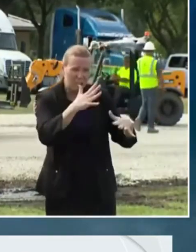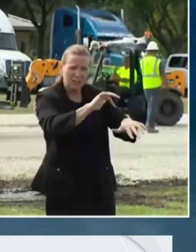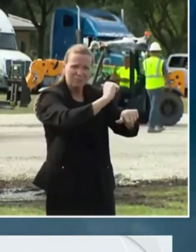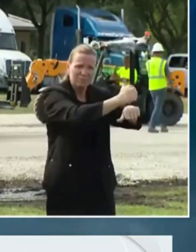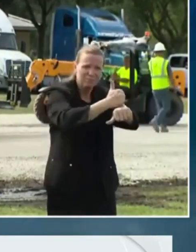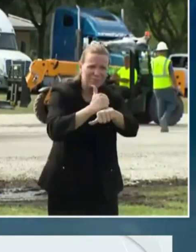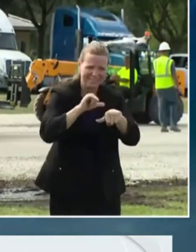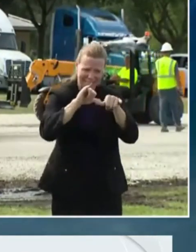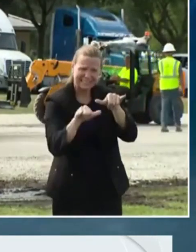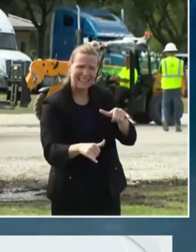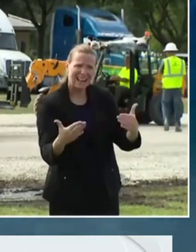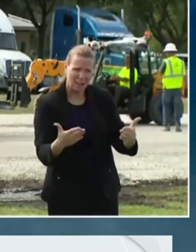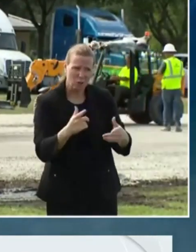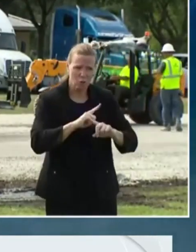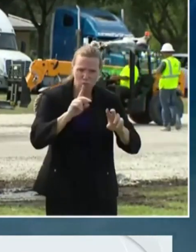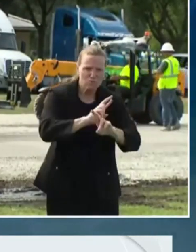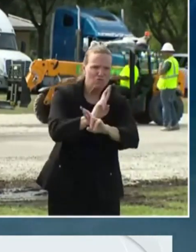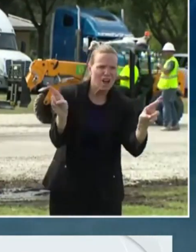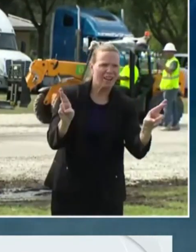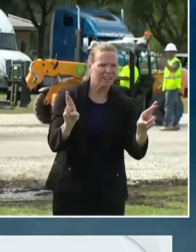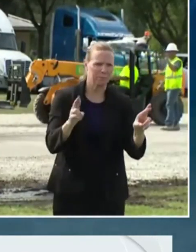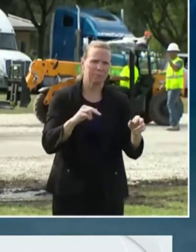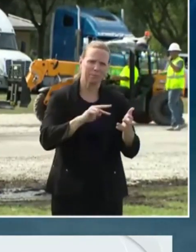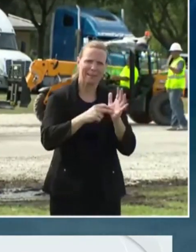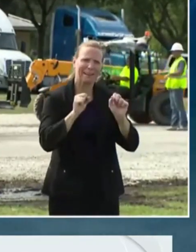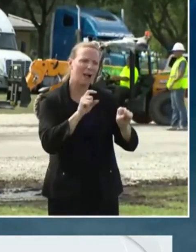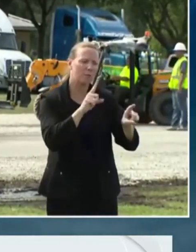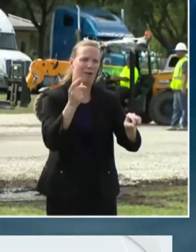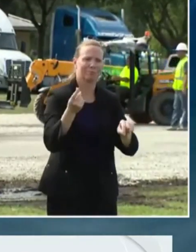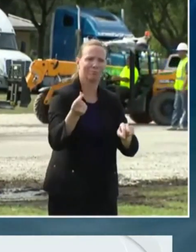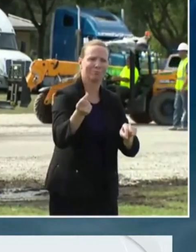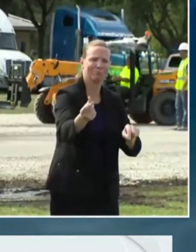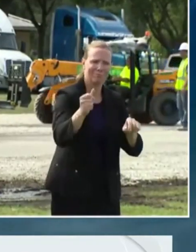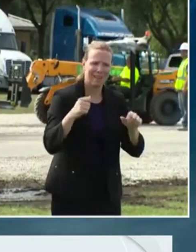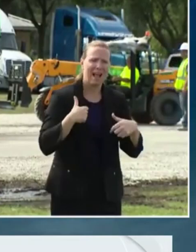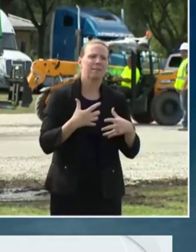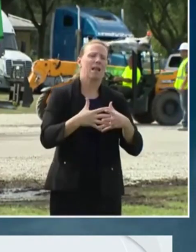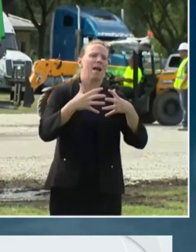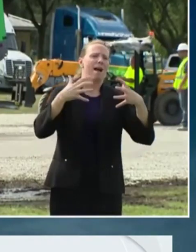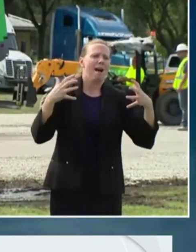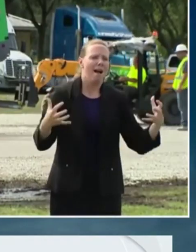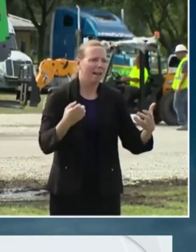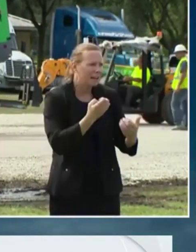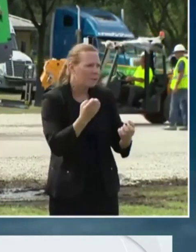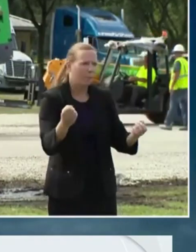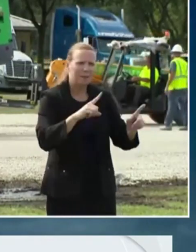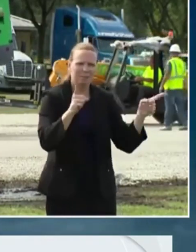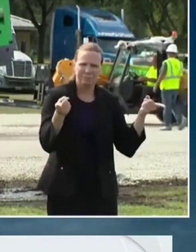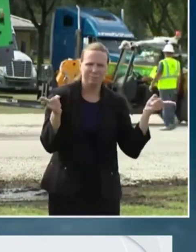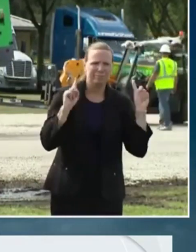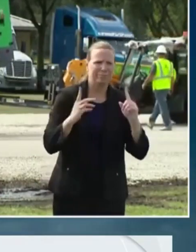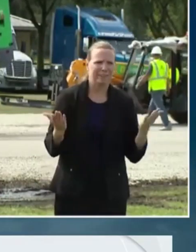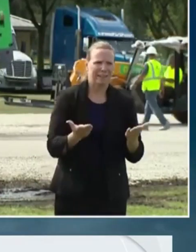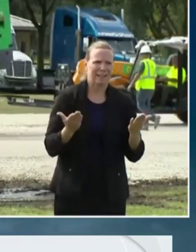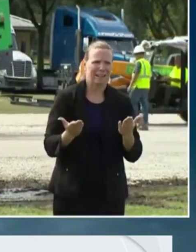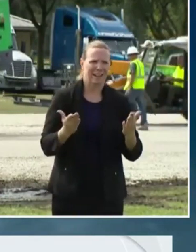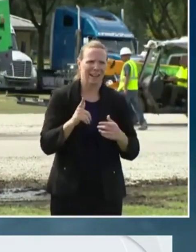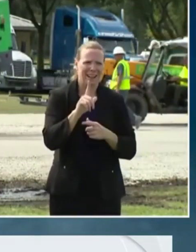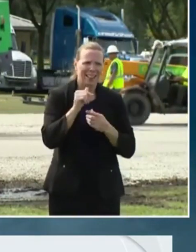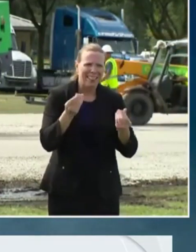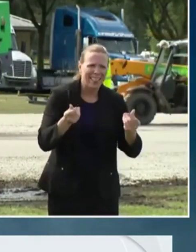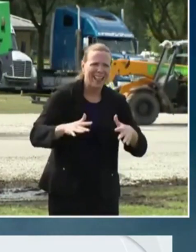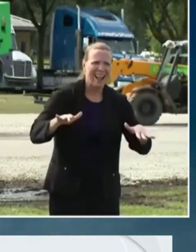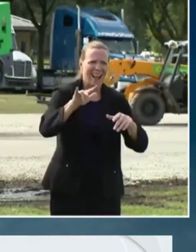they are, and then they're able to respond. We got massive amounts of equipment here. Land, air, sea vehicles,